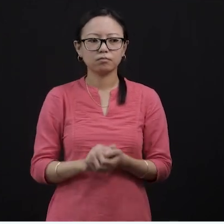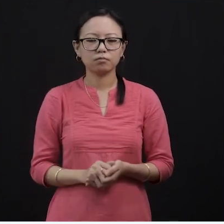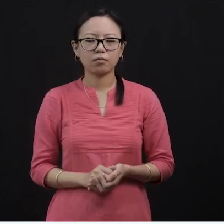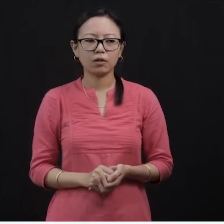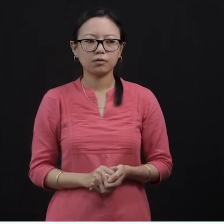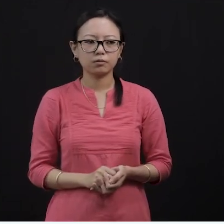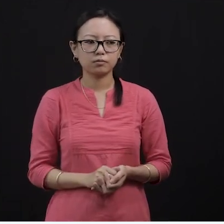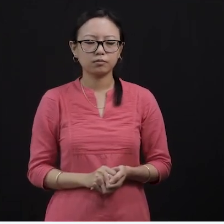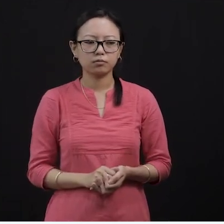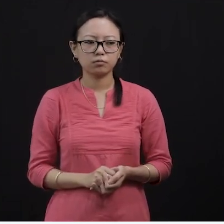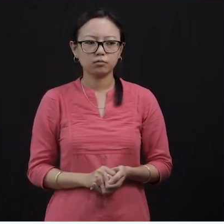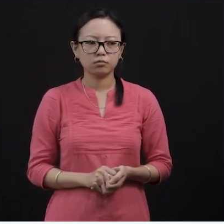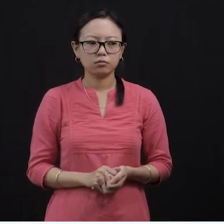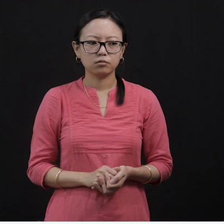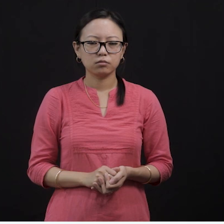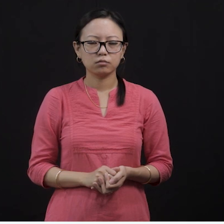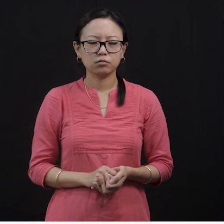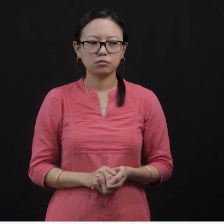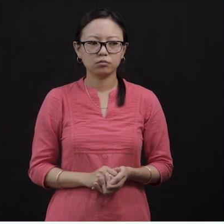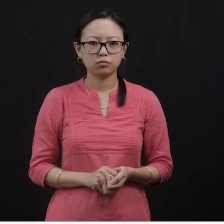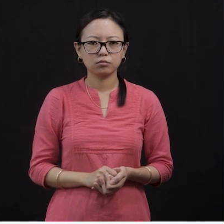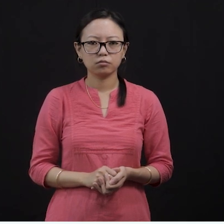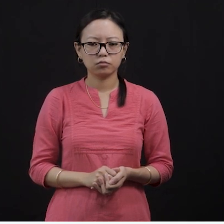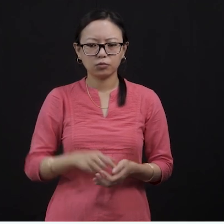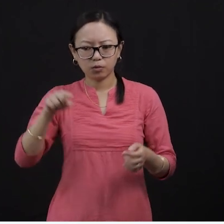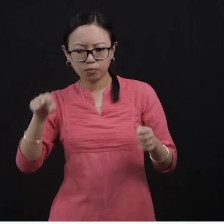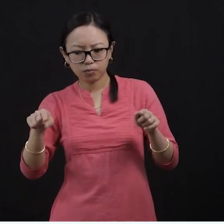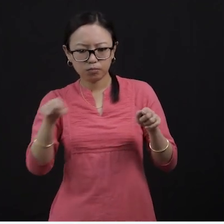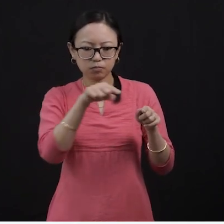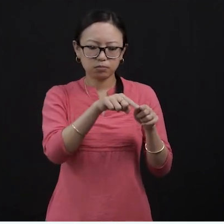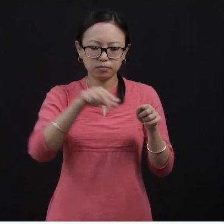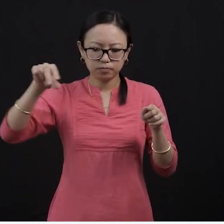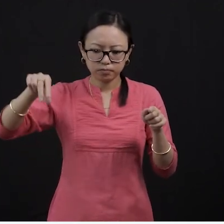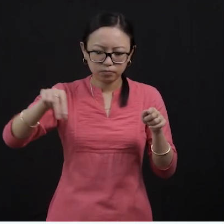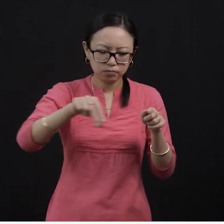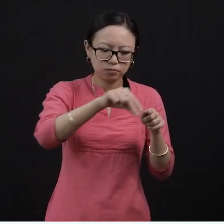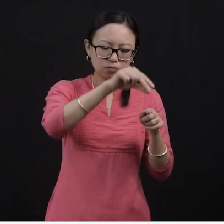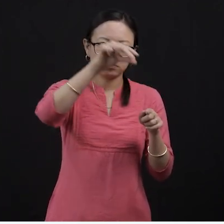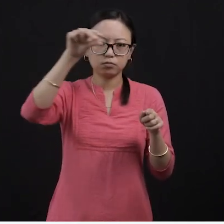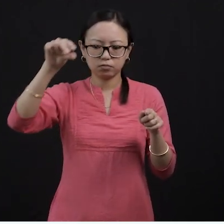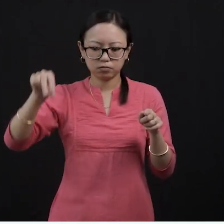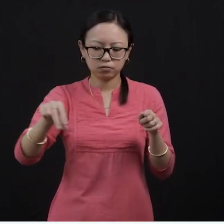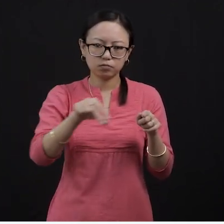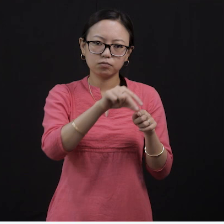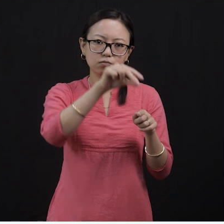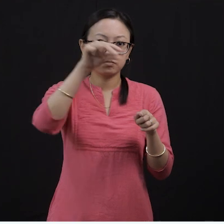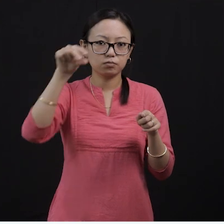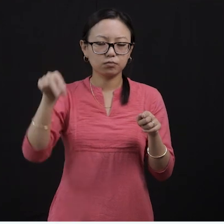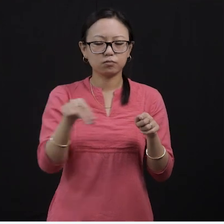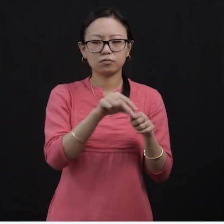without lifting the magnet, you have to come till the end point. After you reach the end point, you can